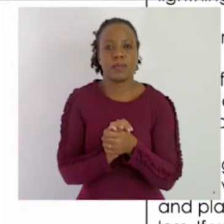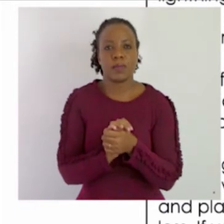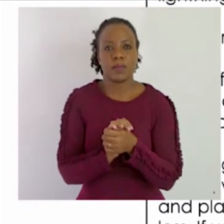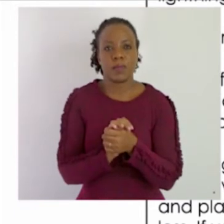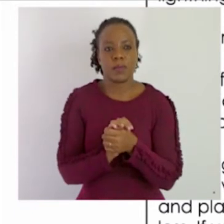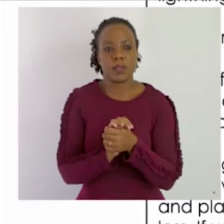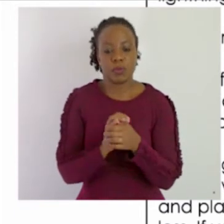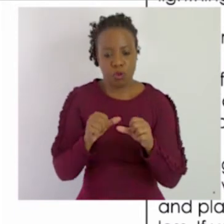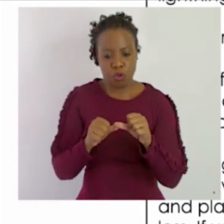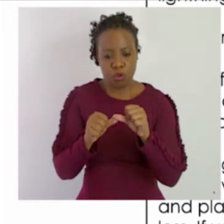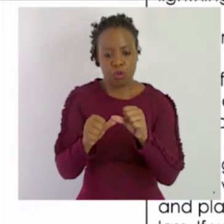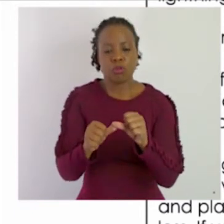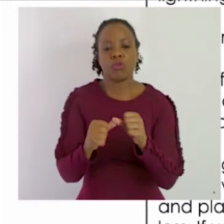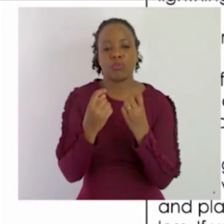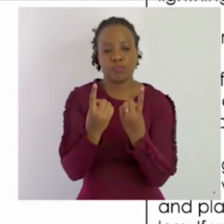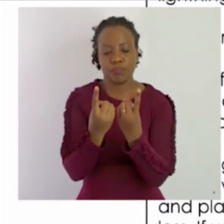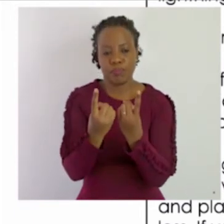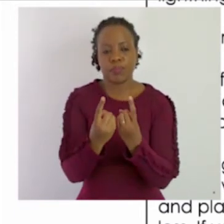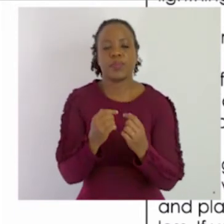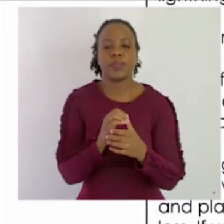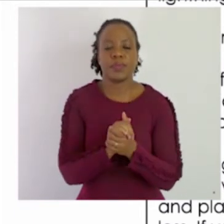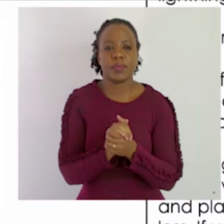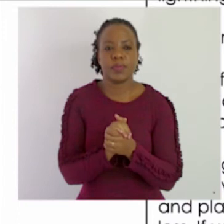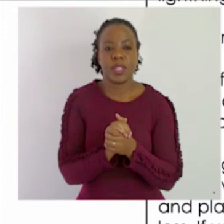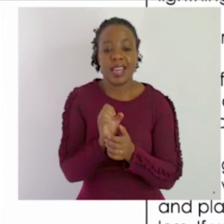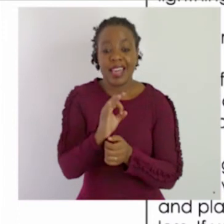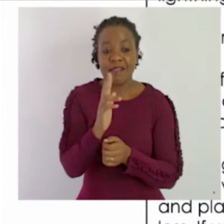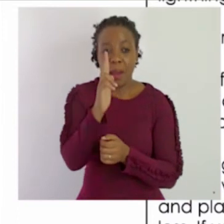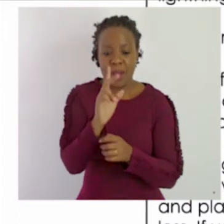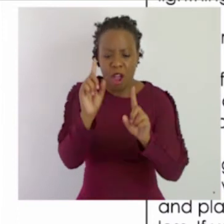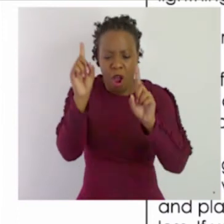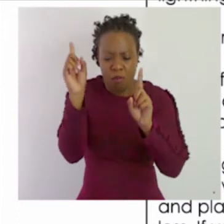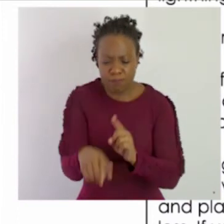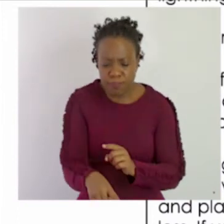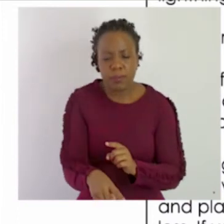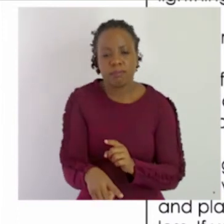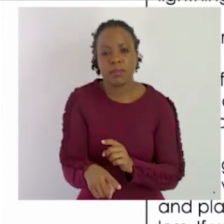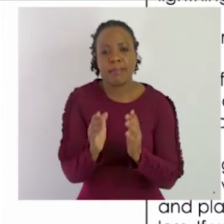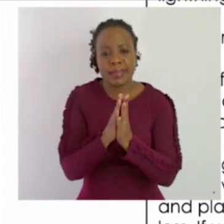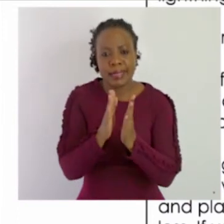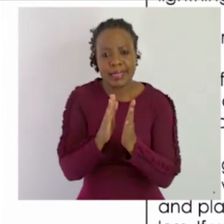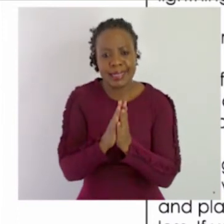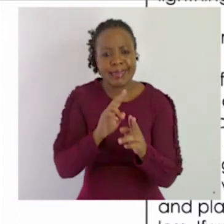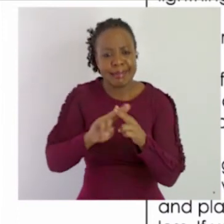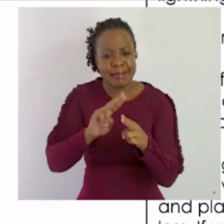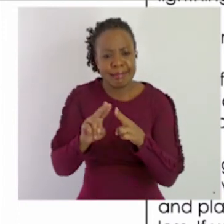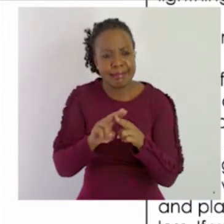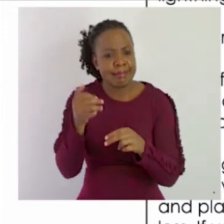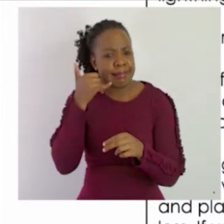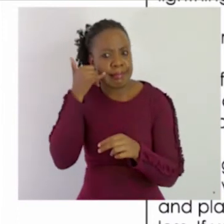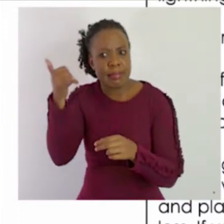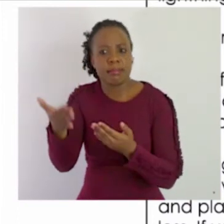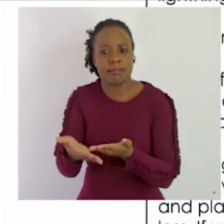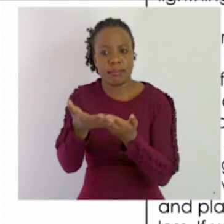doing anything. If someone is struck by lightning, call for help